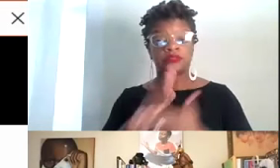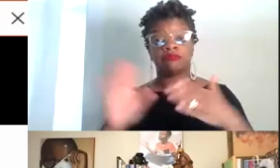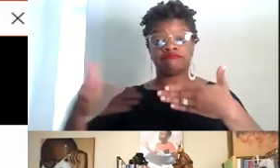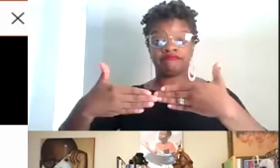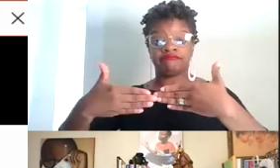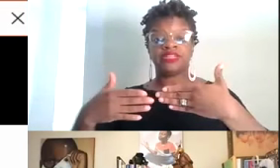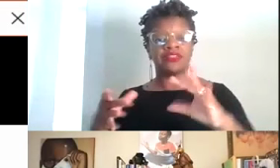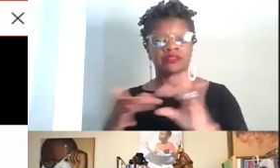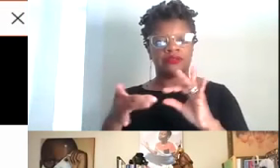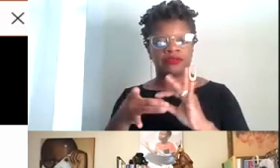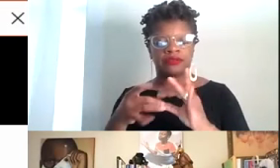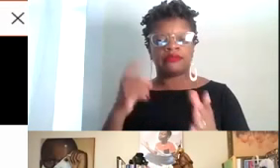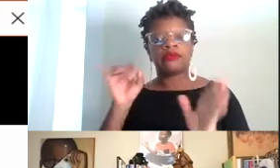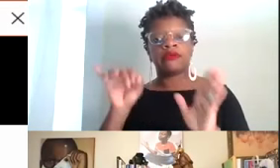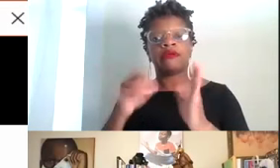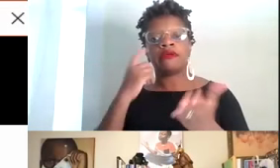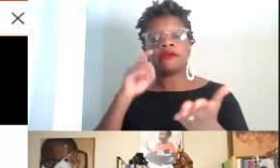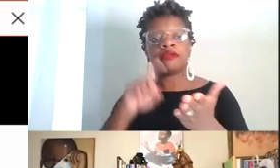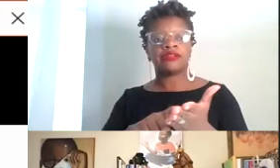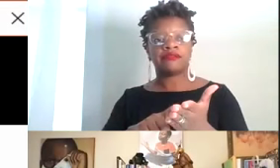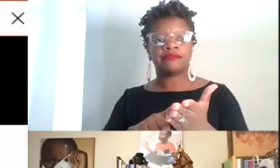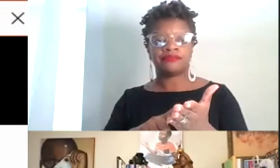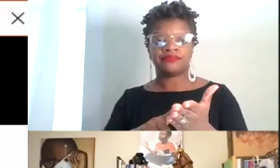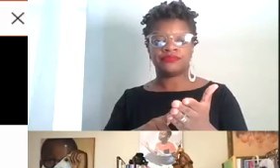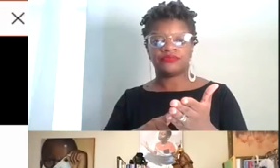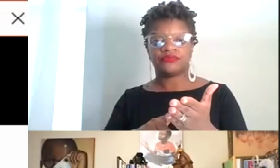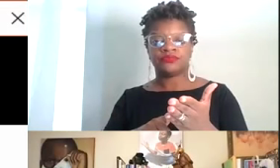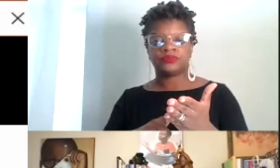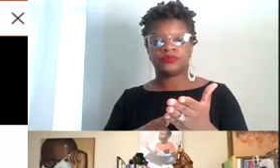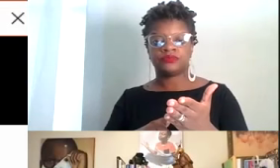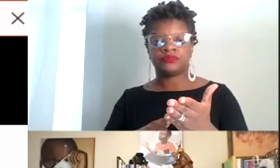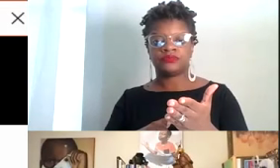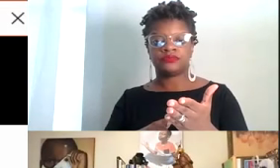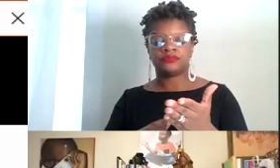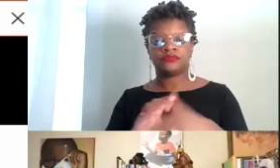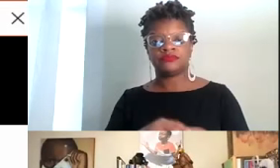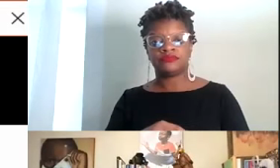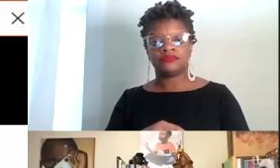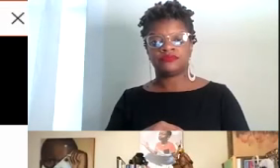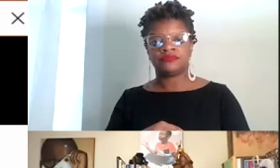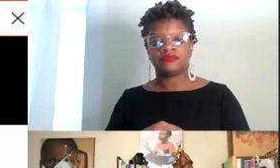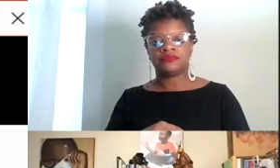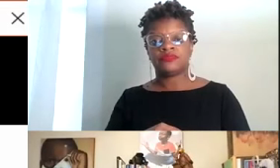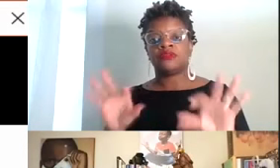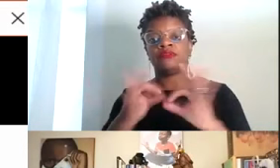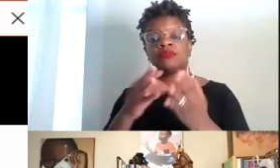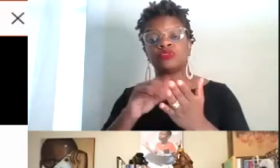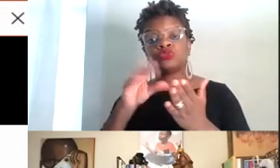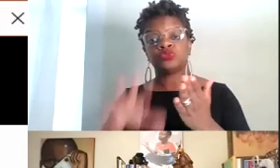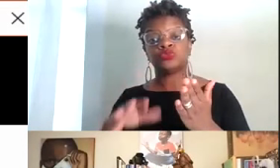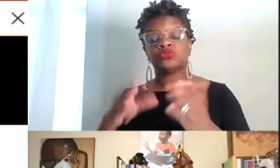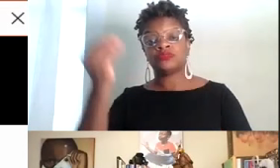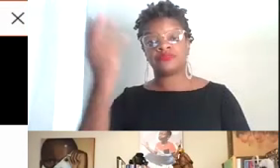that were identified throughout this process of really, families and students shared,